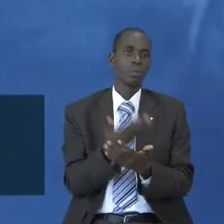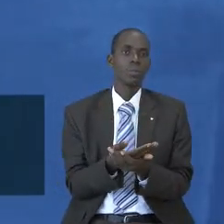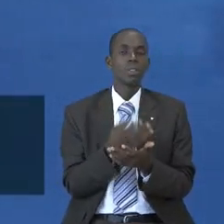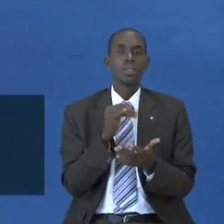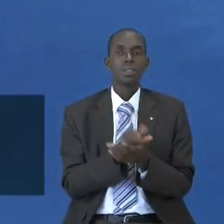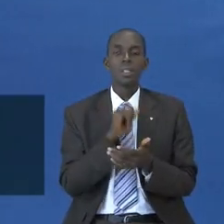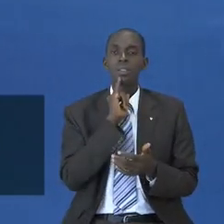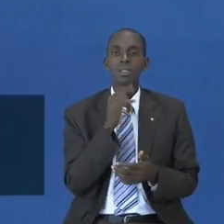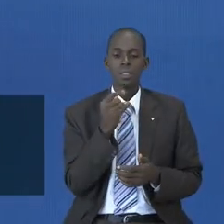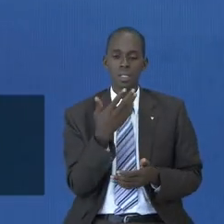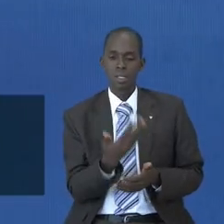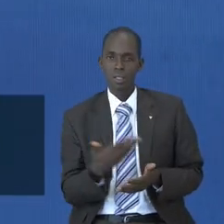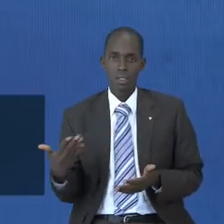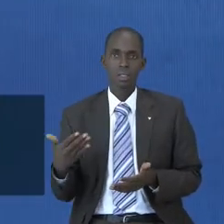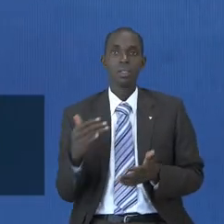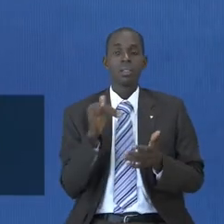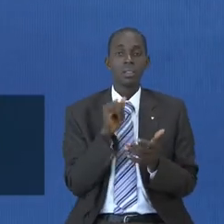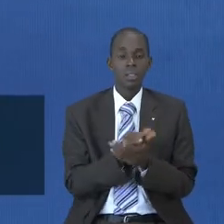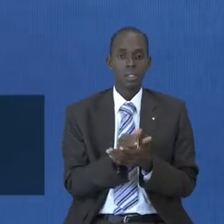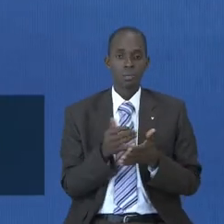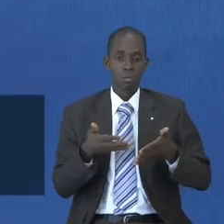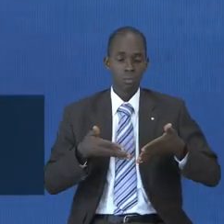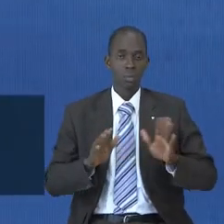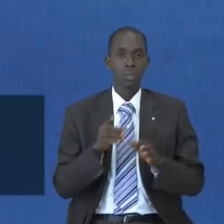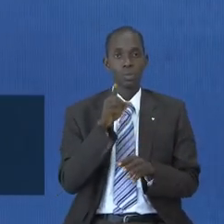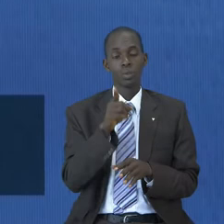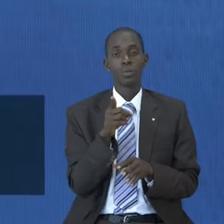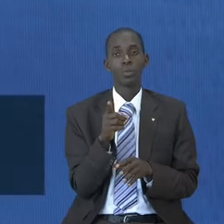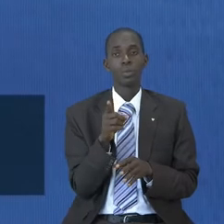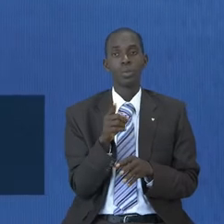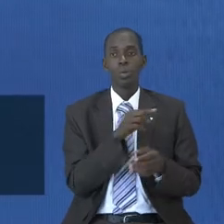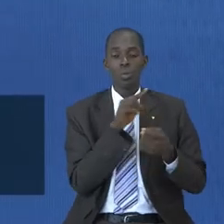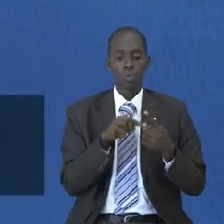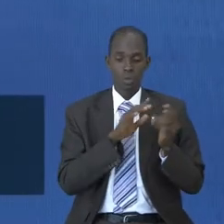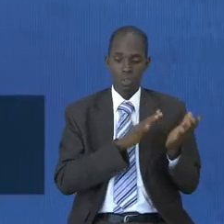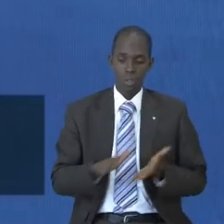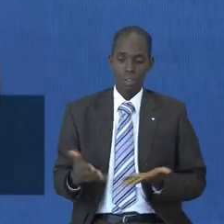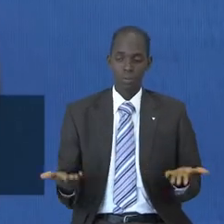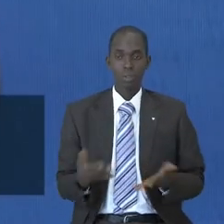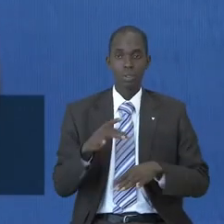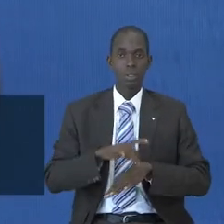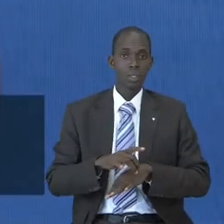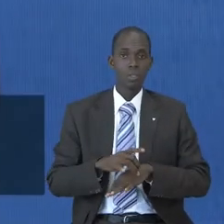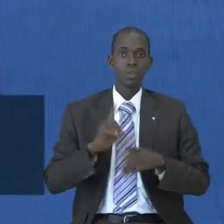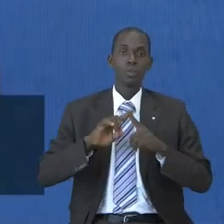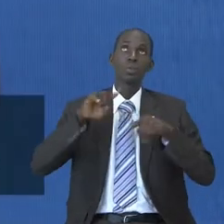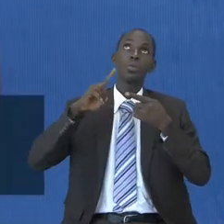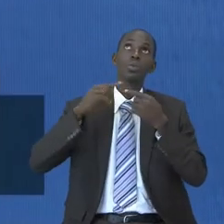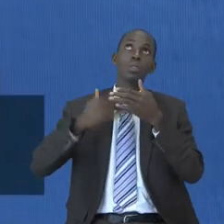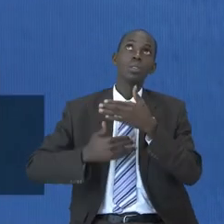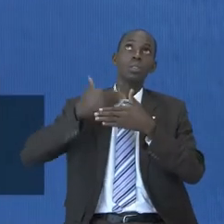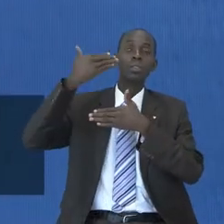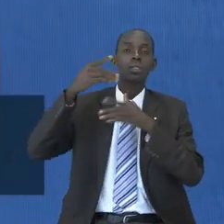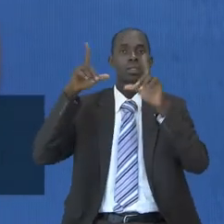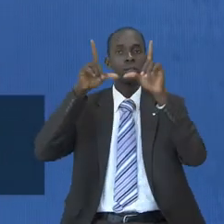thing, the ticket that allows you, when you leave here, to go to the next